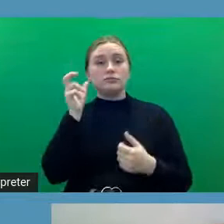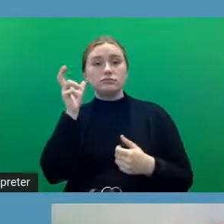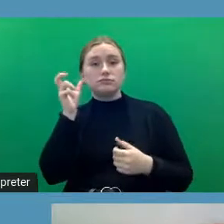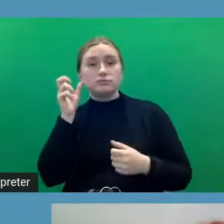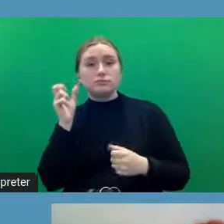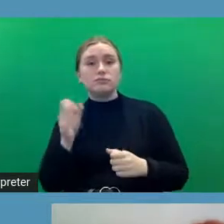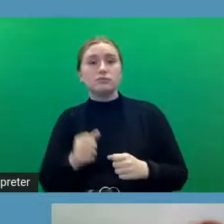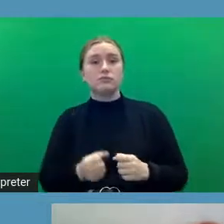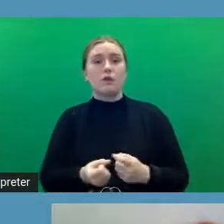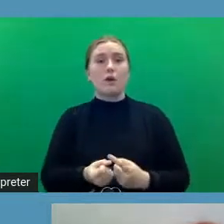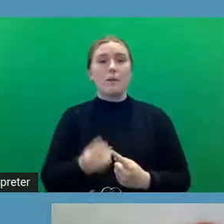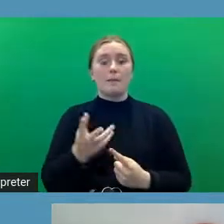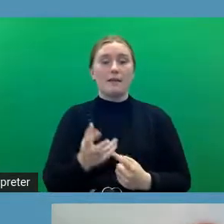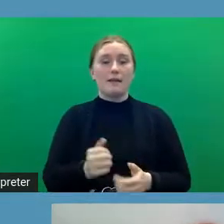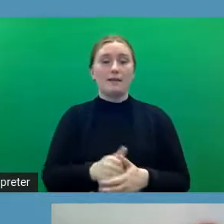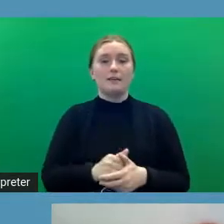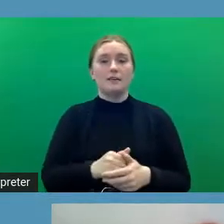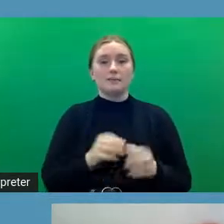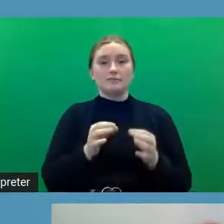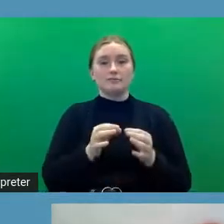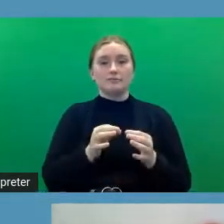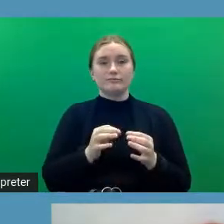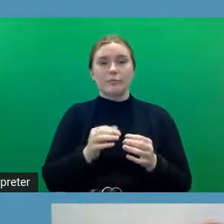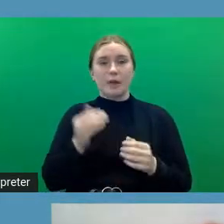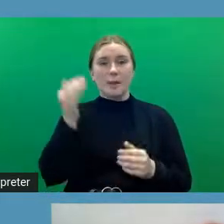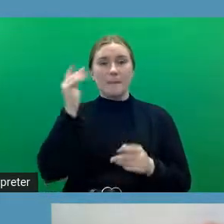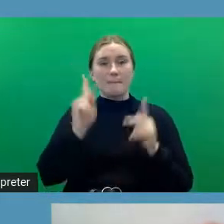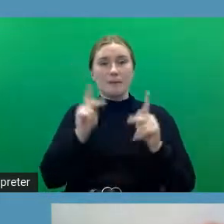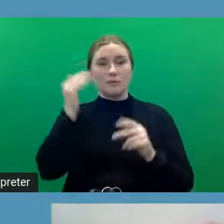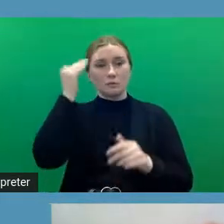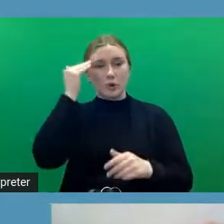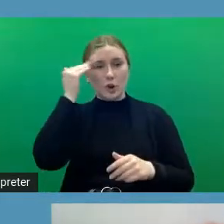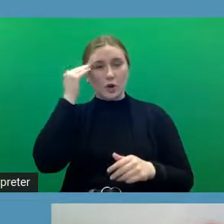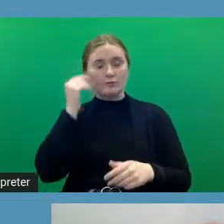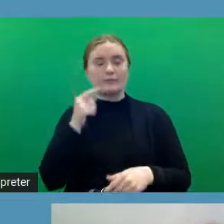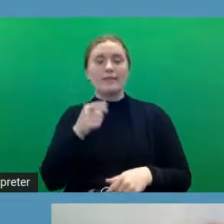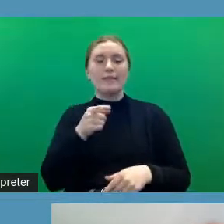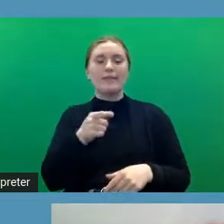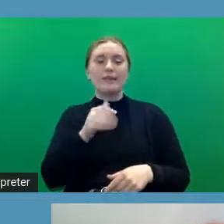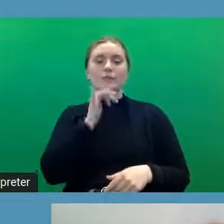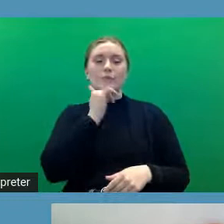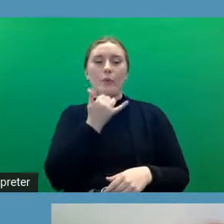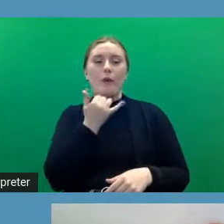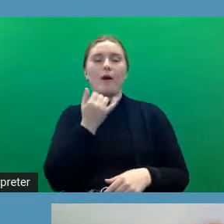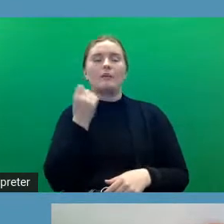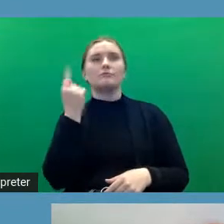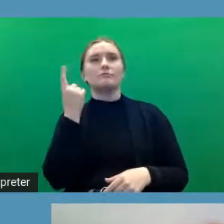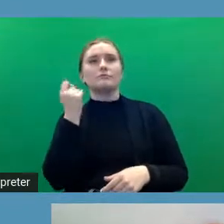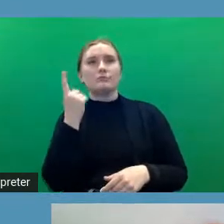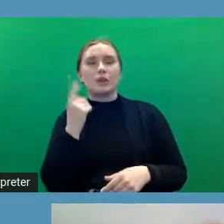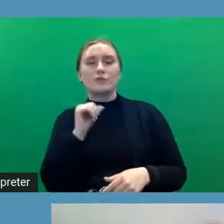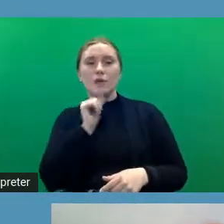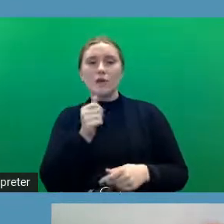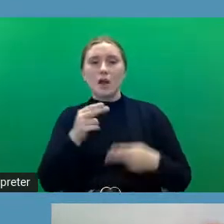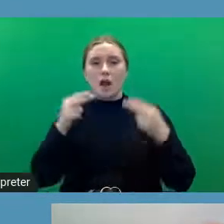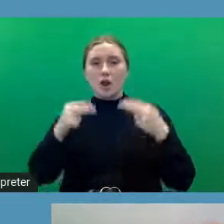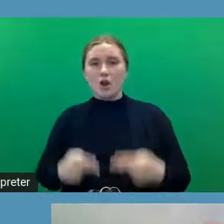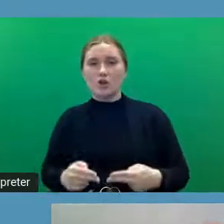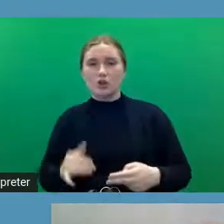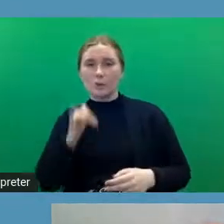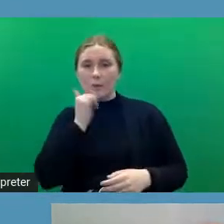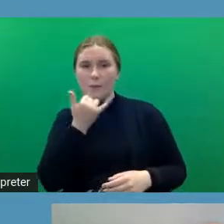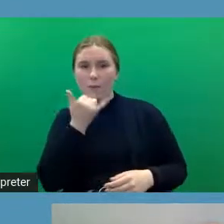of automated transcription, folks have an understanding that, this was an automated thing, so that it doesn't excuse the error, but at least